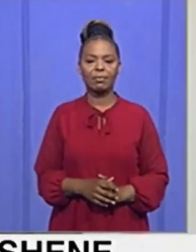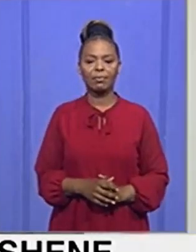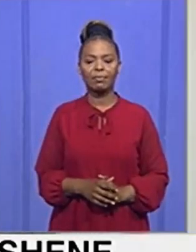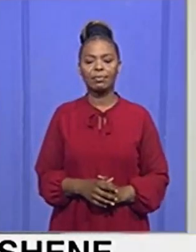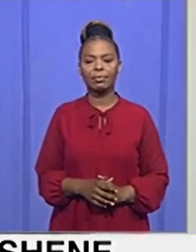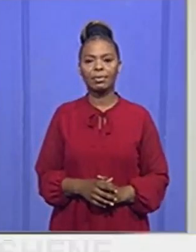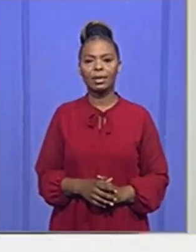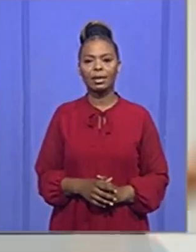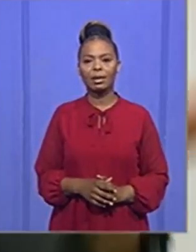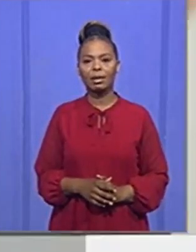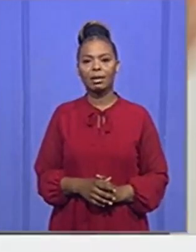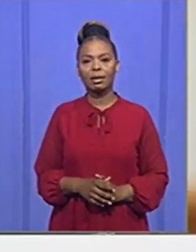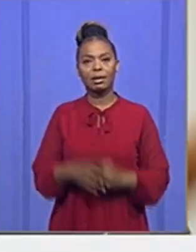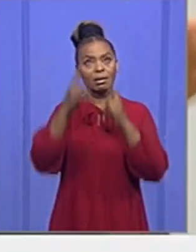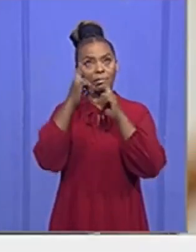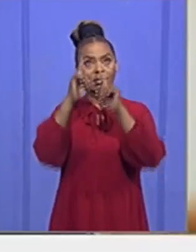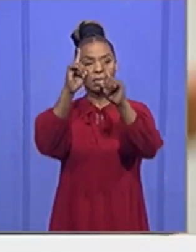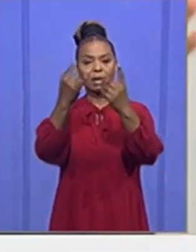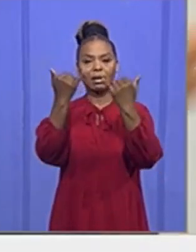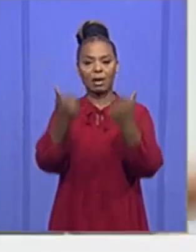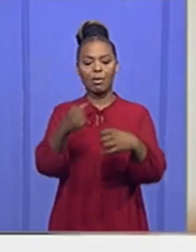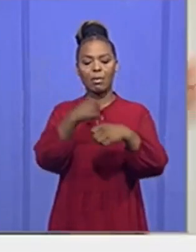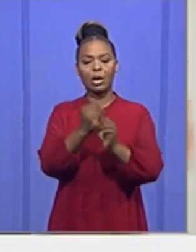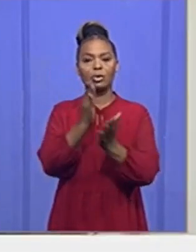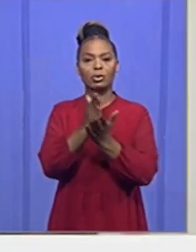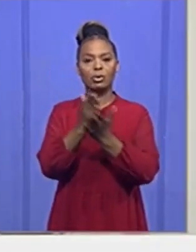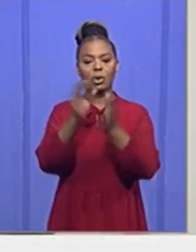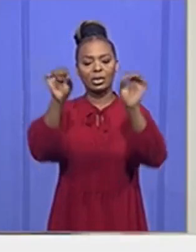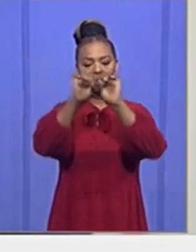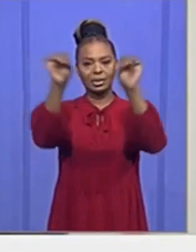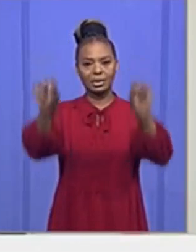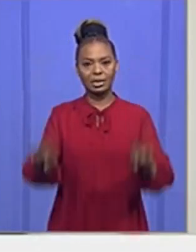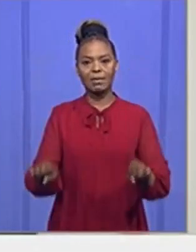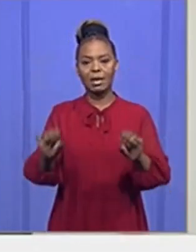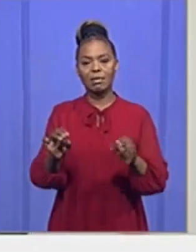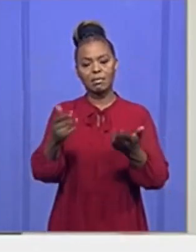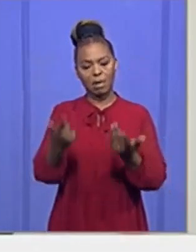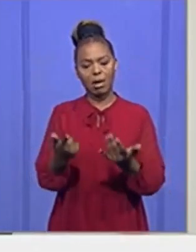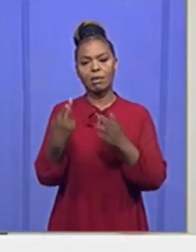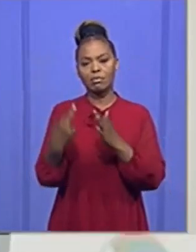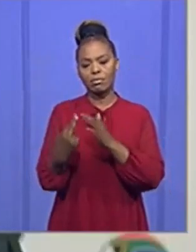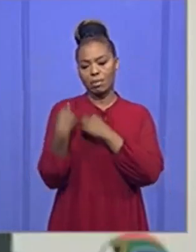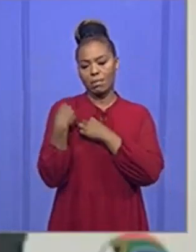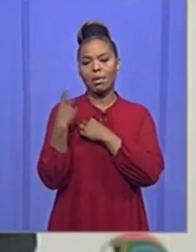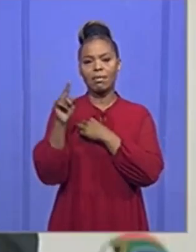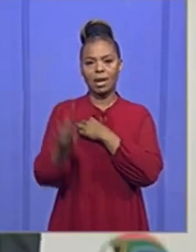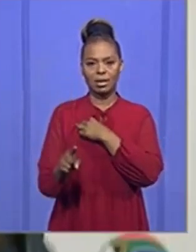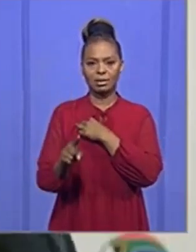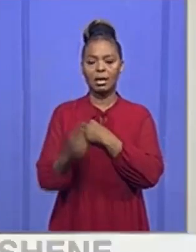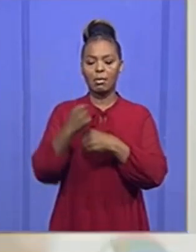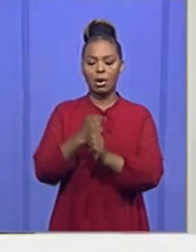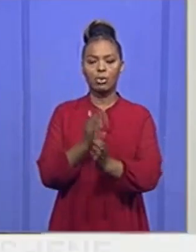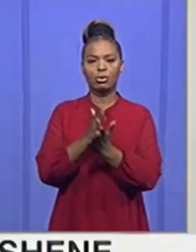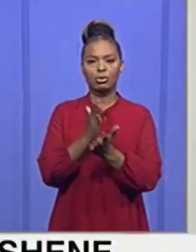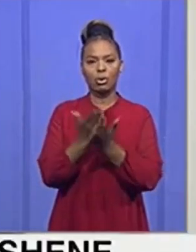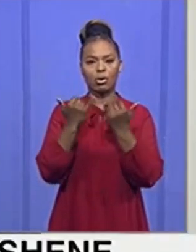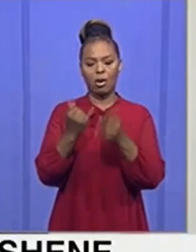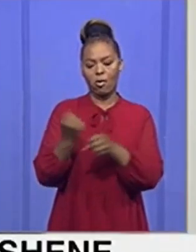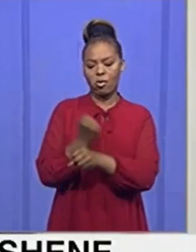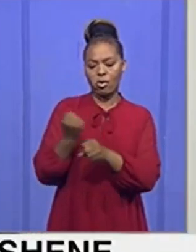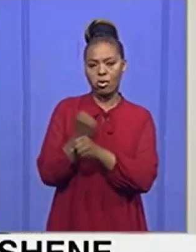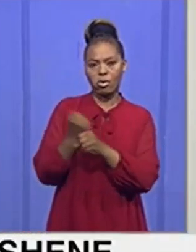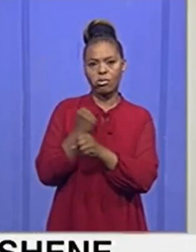Our intention is to make sure that these units become more and more reliable. We are able to exploit them. We are able to sweat this asset